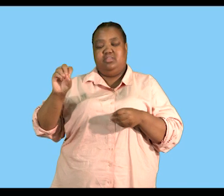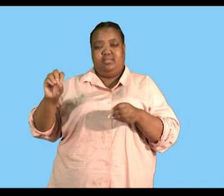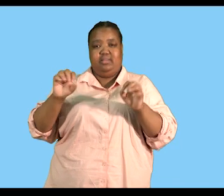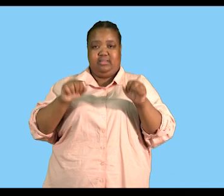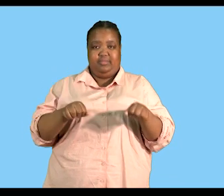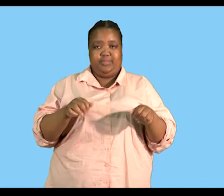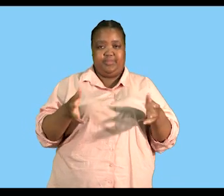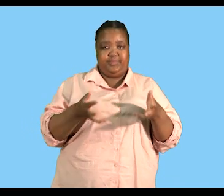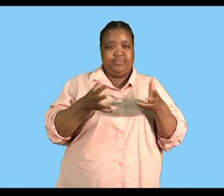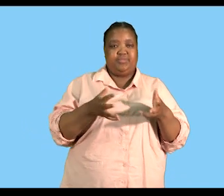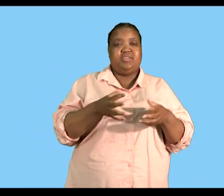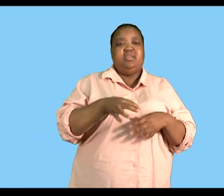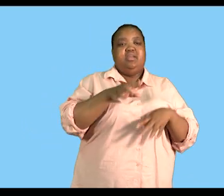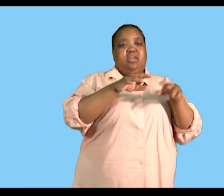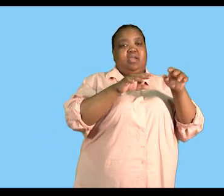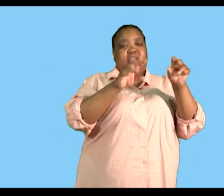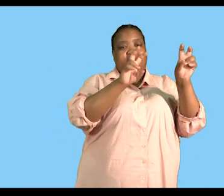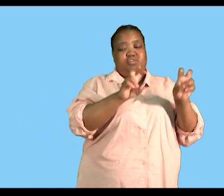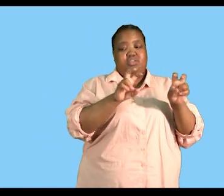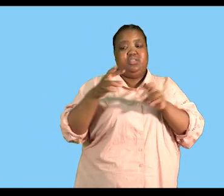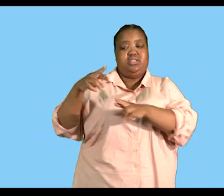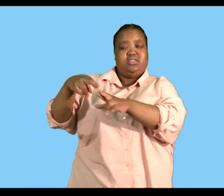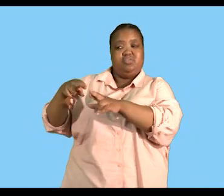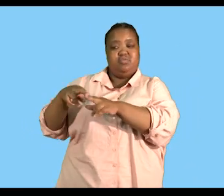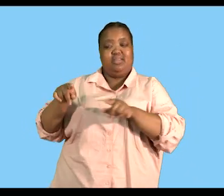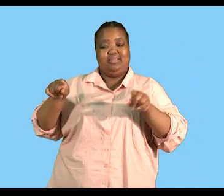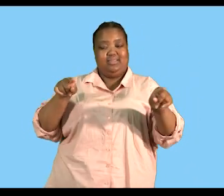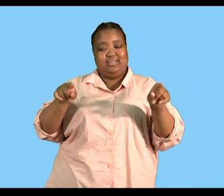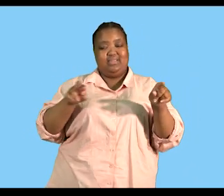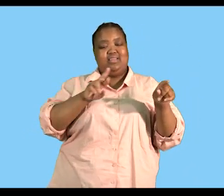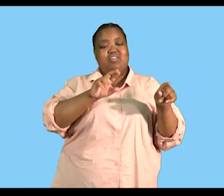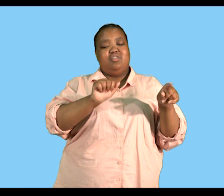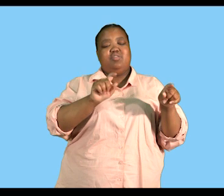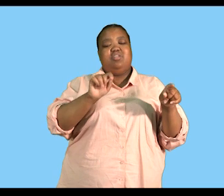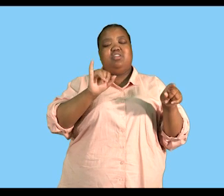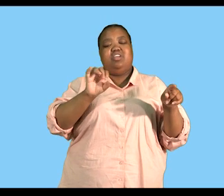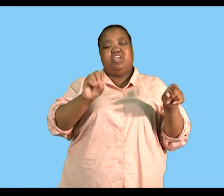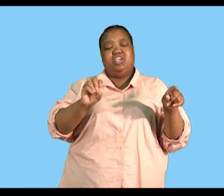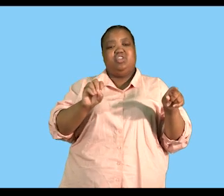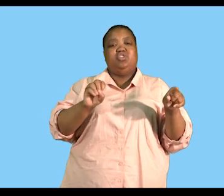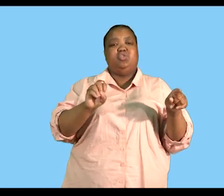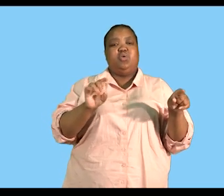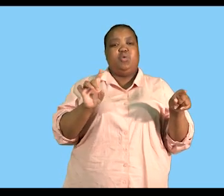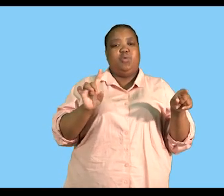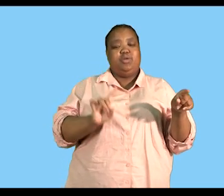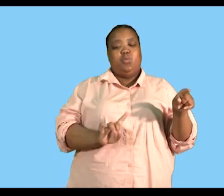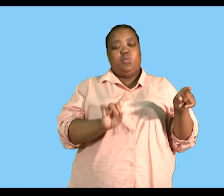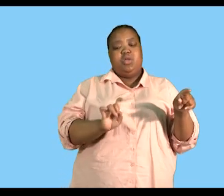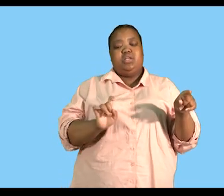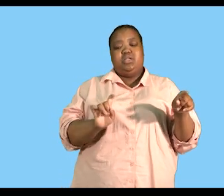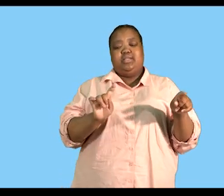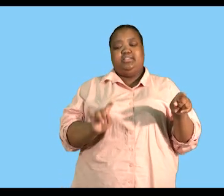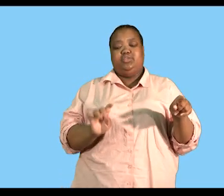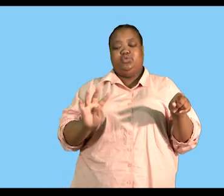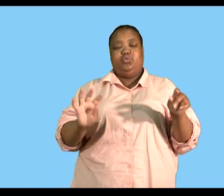of electricity to rent, so it's electricity to rent, is